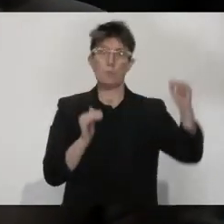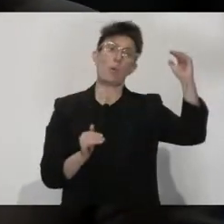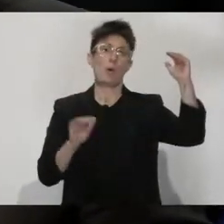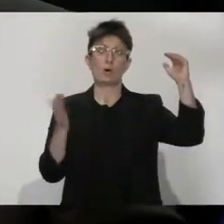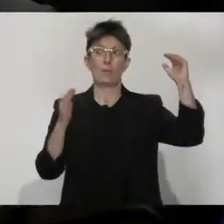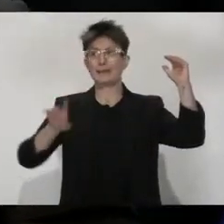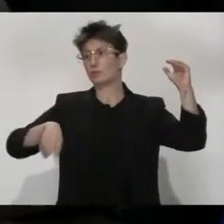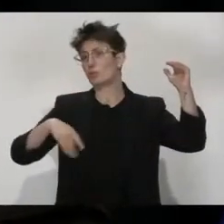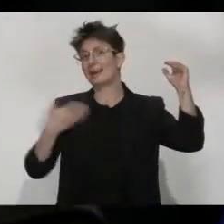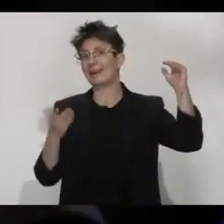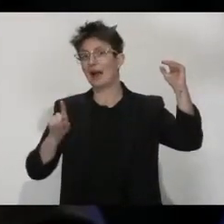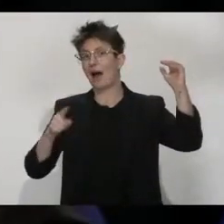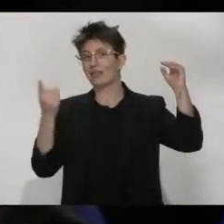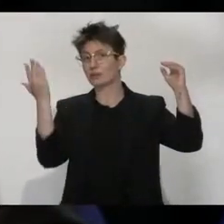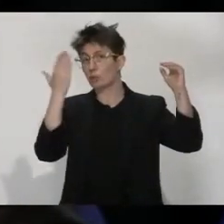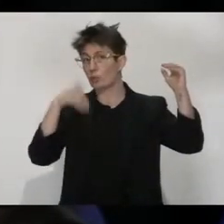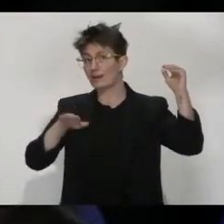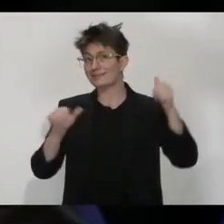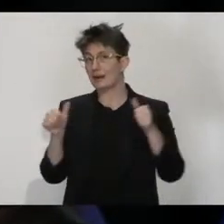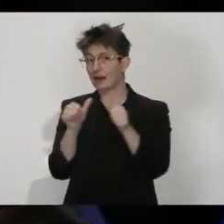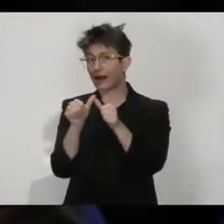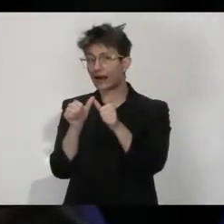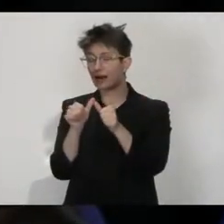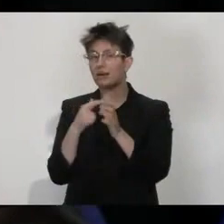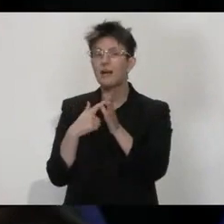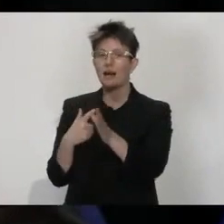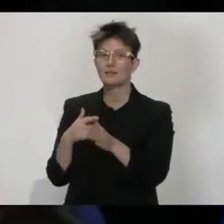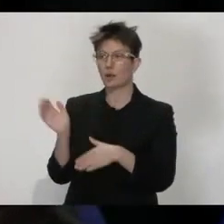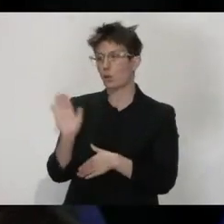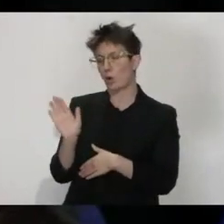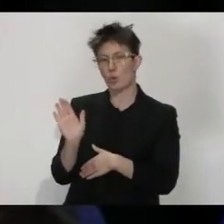in Taranaki. Well, no, that wouldn't be right, because I believe